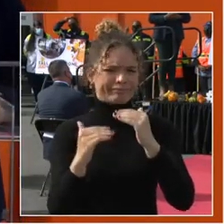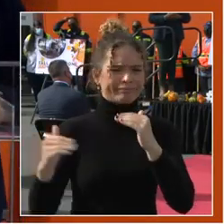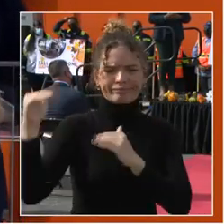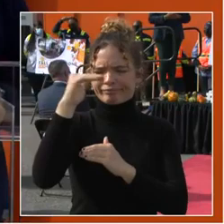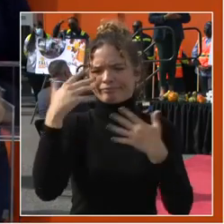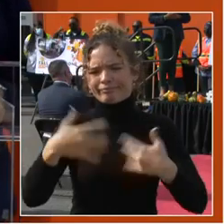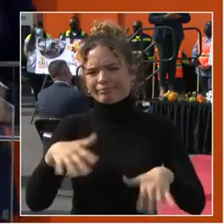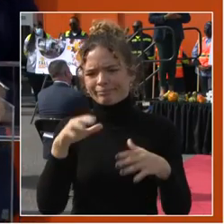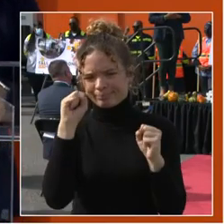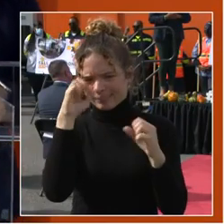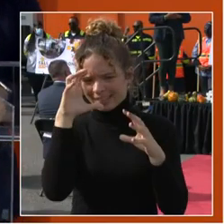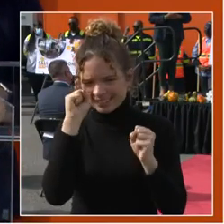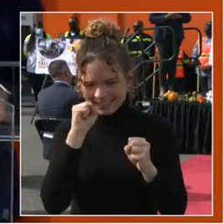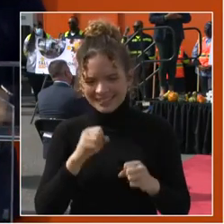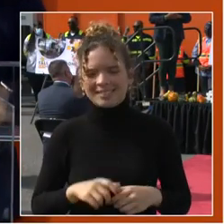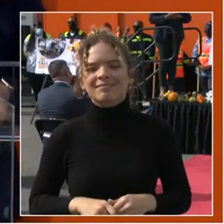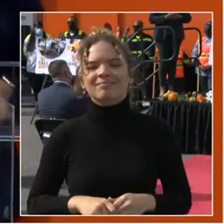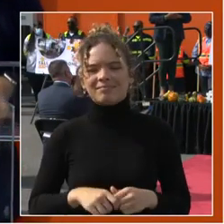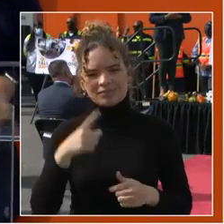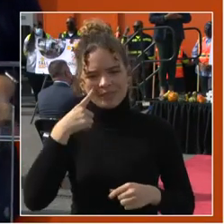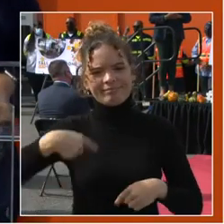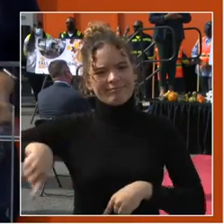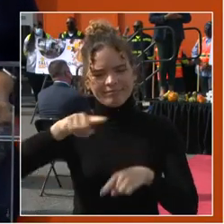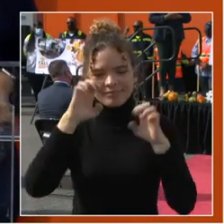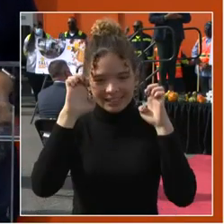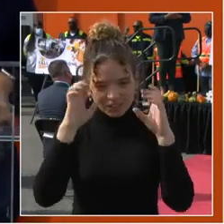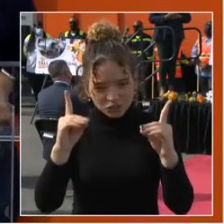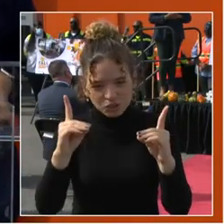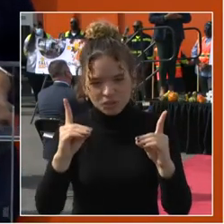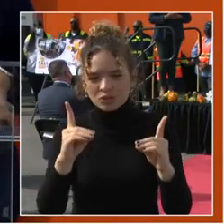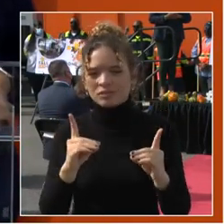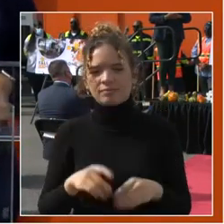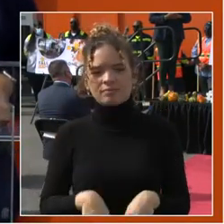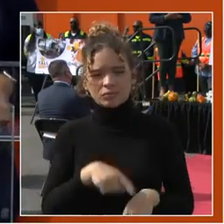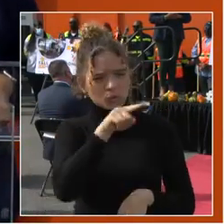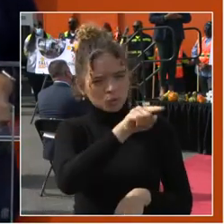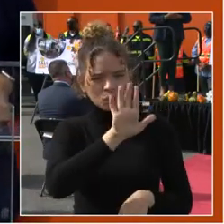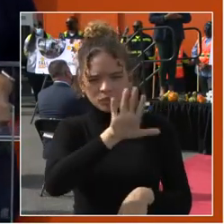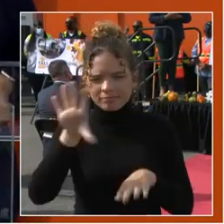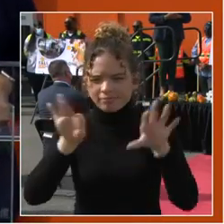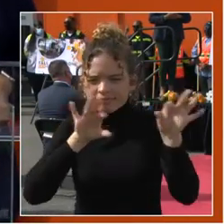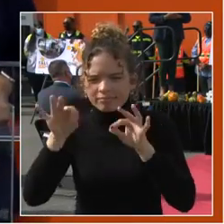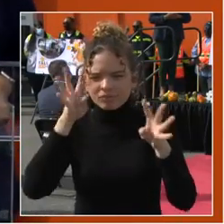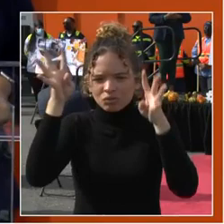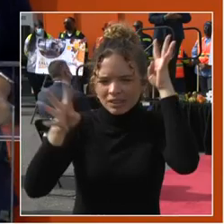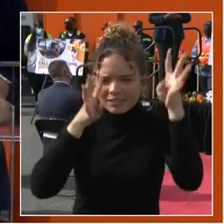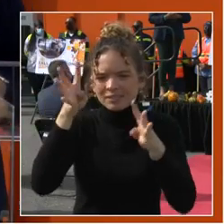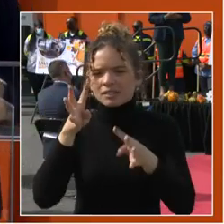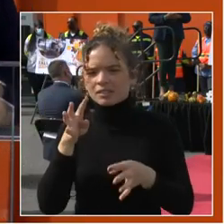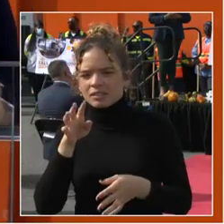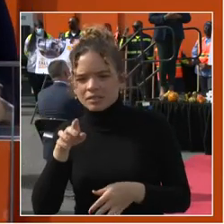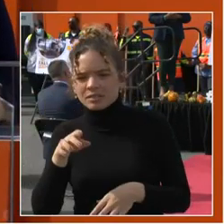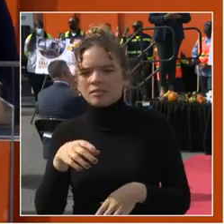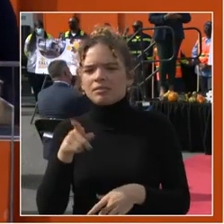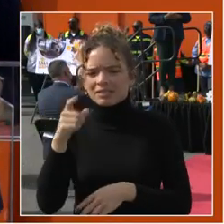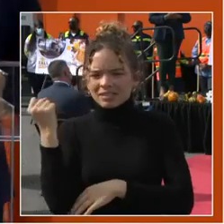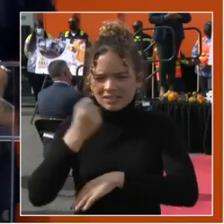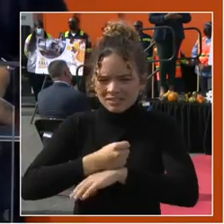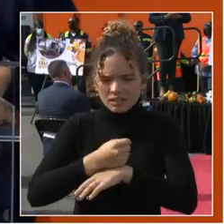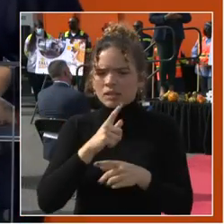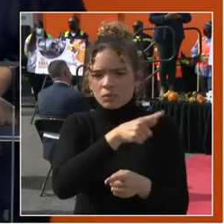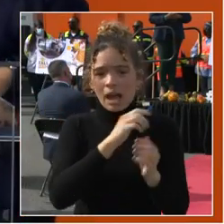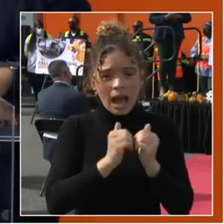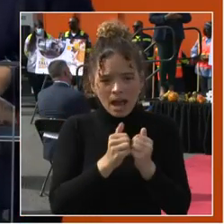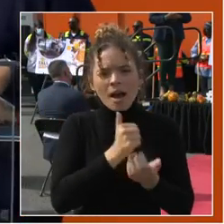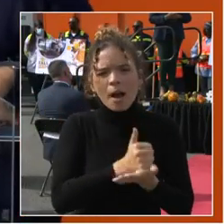you found creative ways to make sure that families were prepared when school doors closed to make sure that their children were educated.